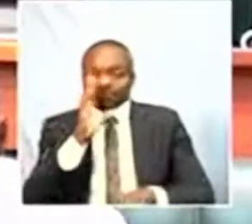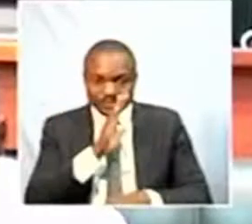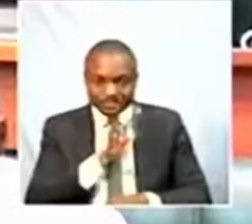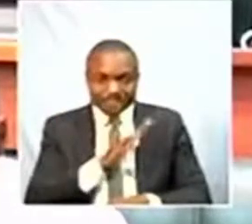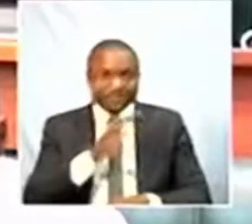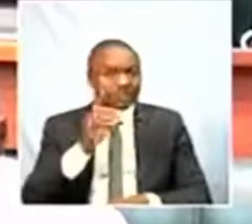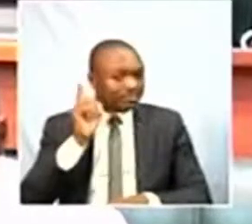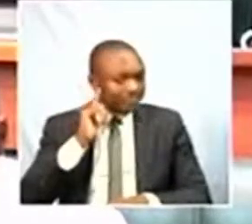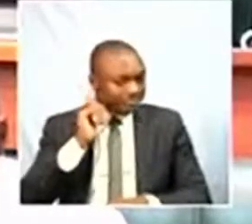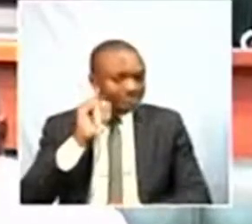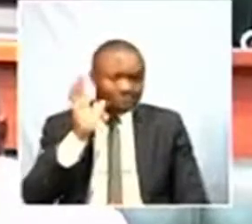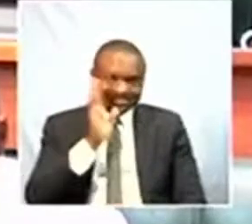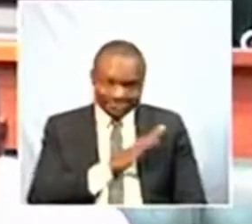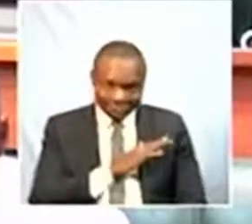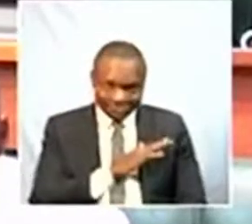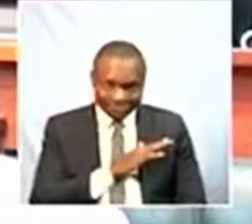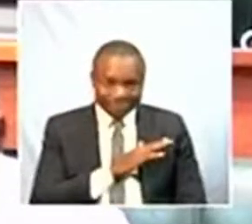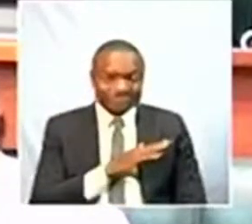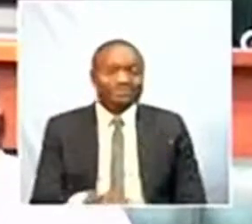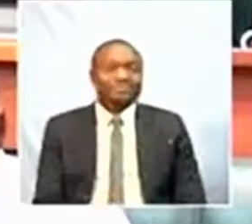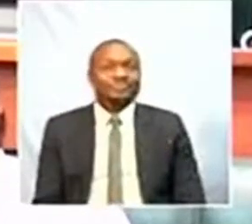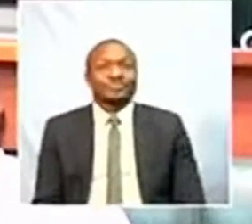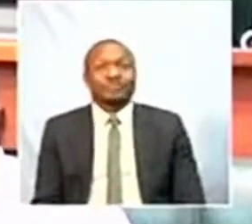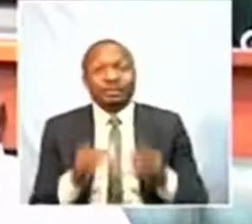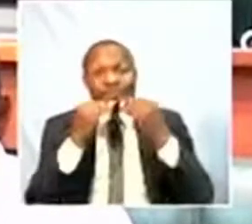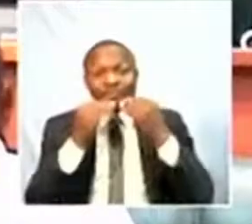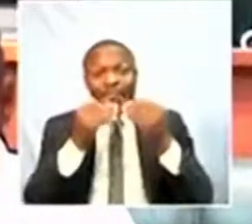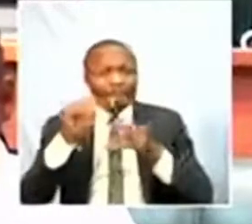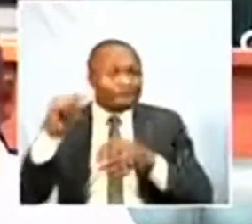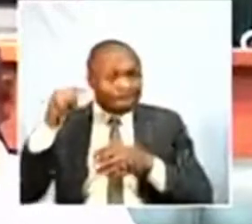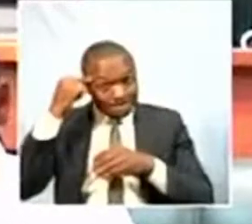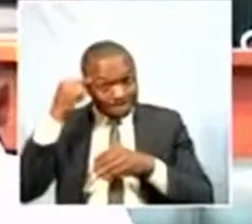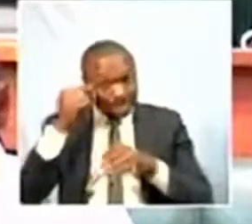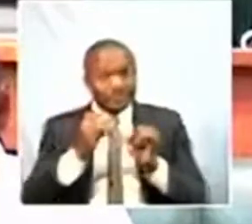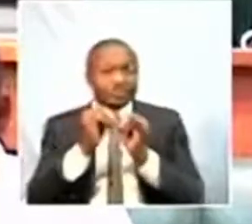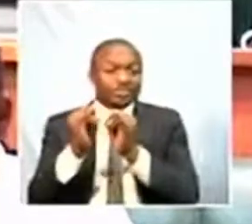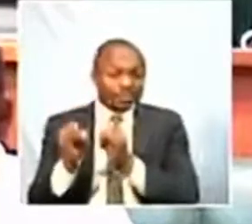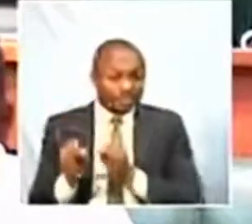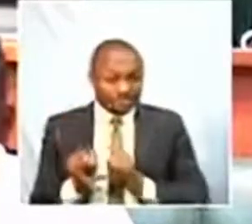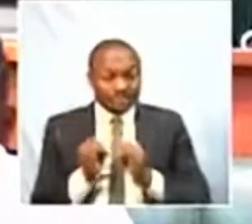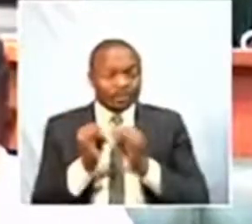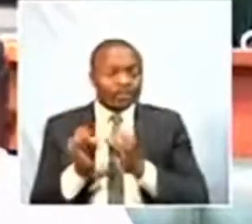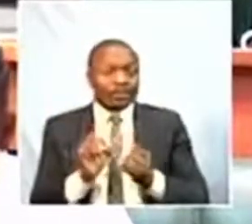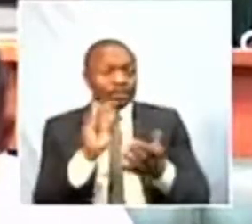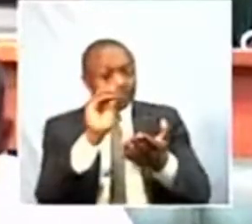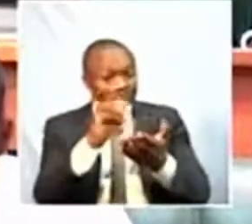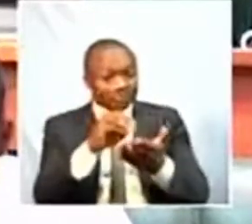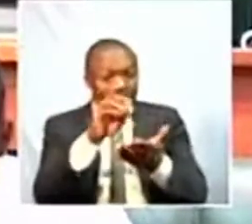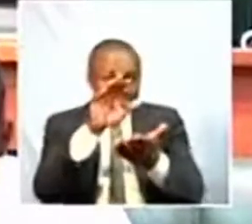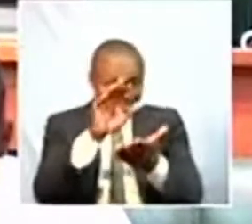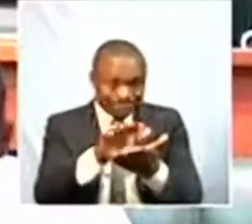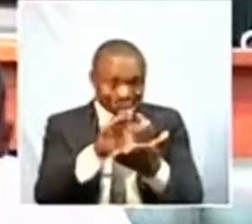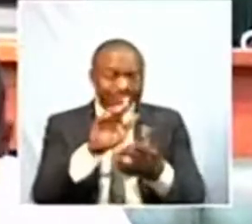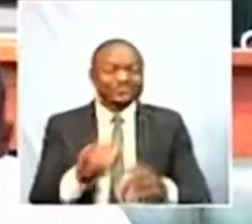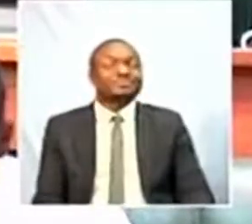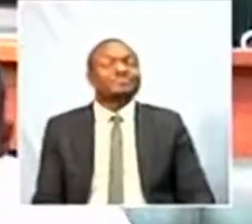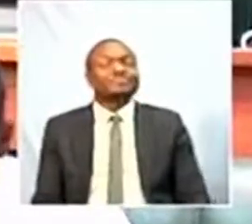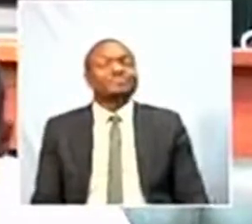been heard. And I also thank the government for the implementations that they are putting in place and